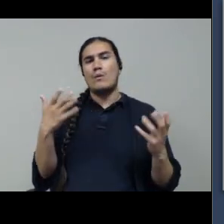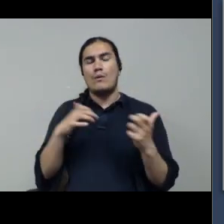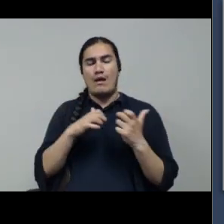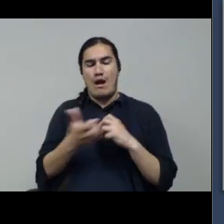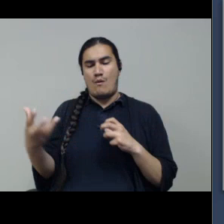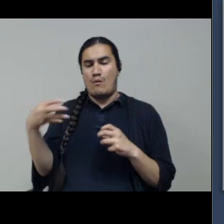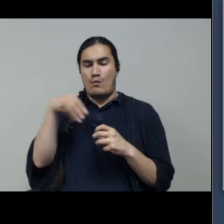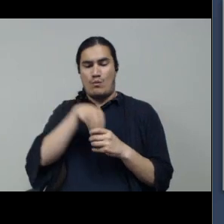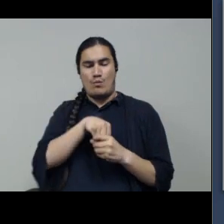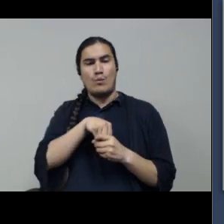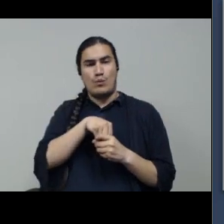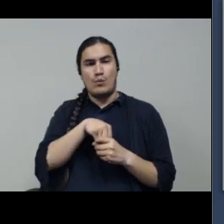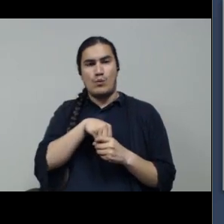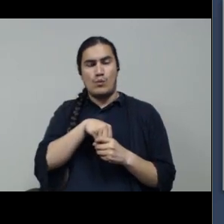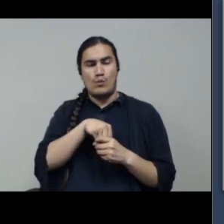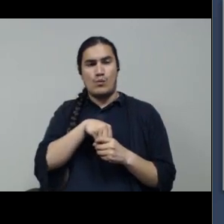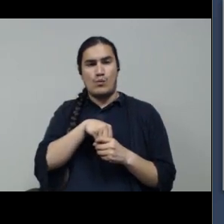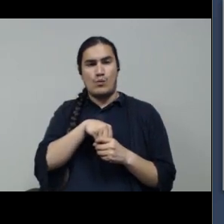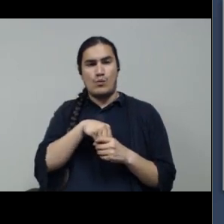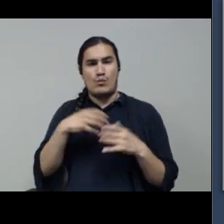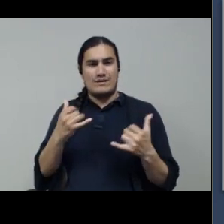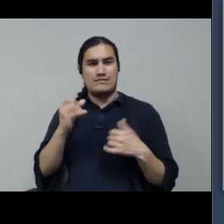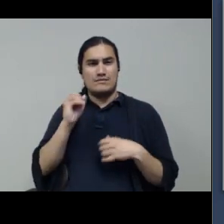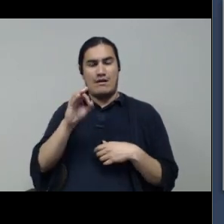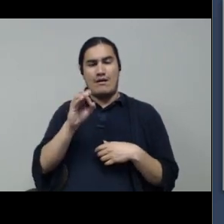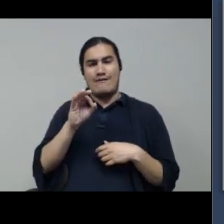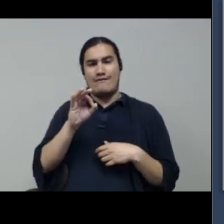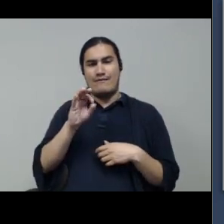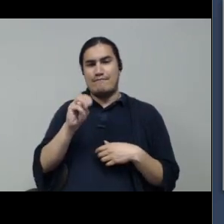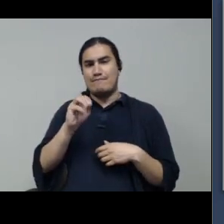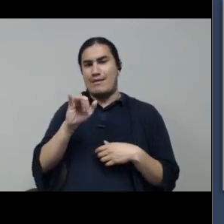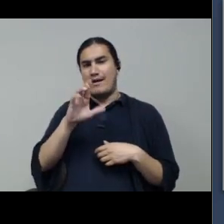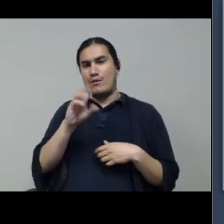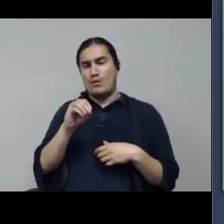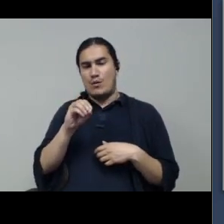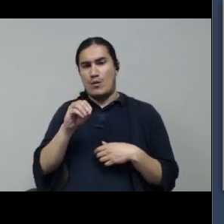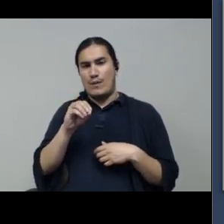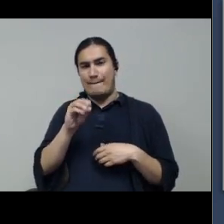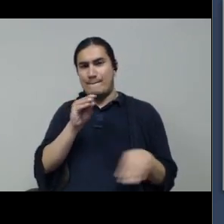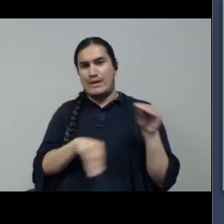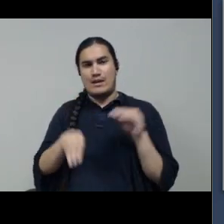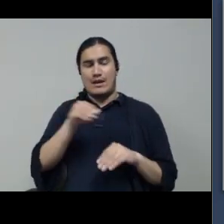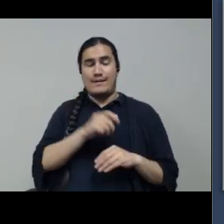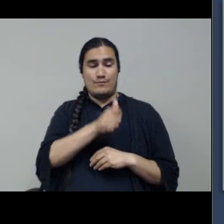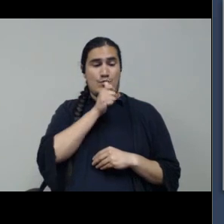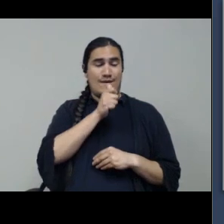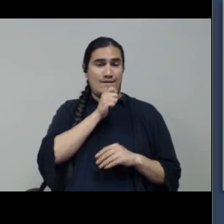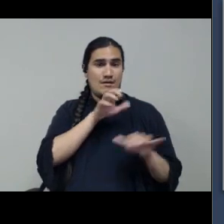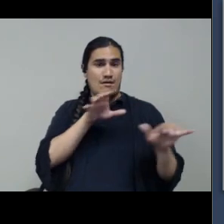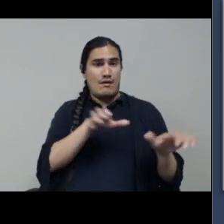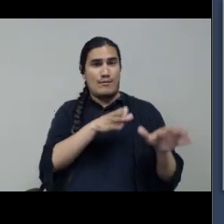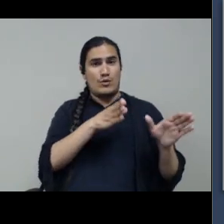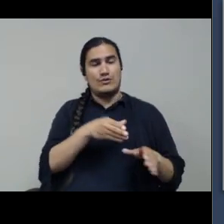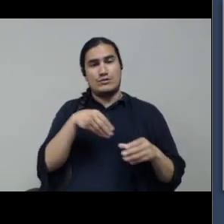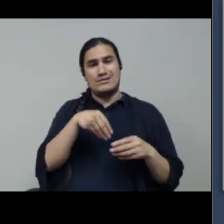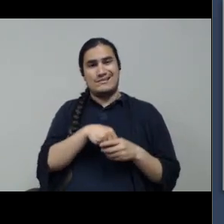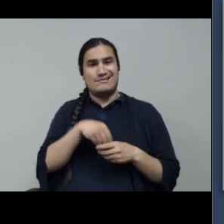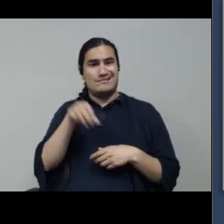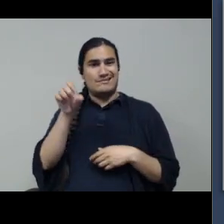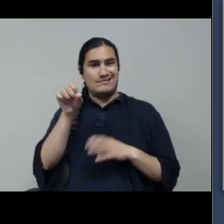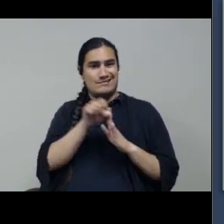incorporating, the presence of micromobility, right? So there's a number of private operators up and down the state, and